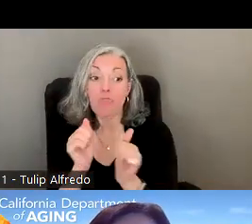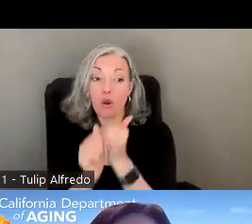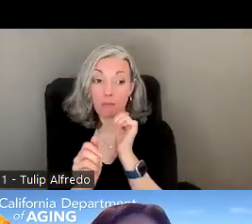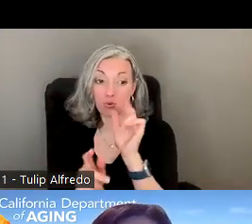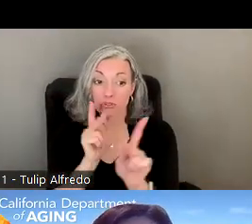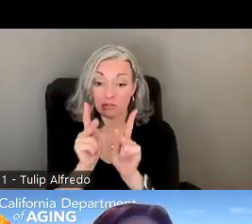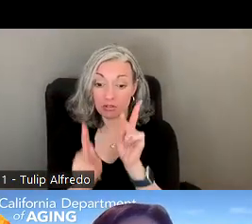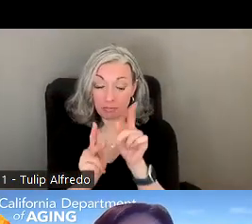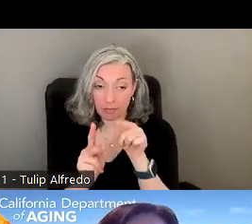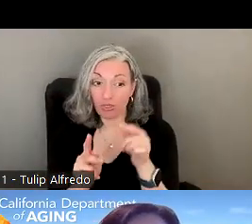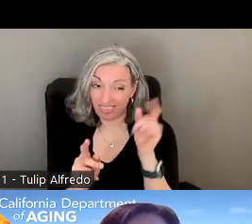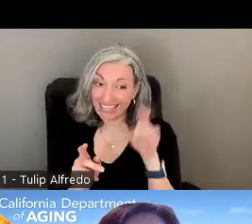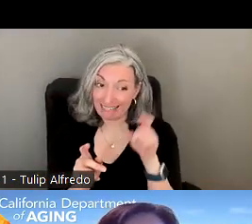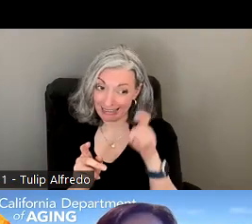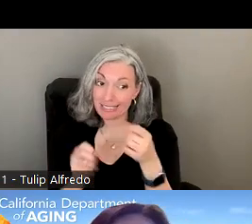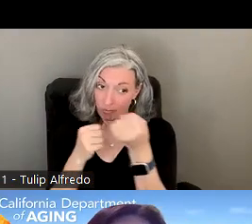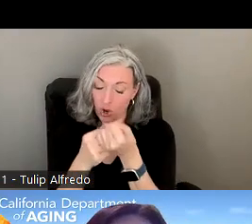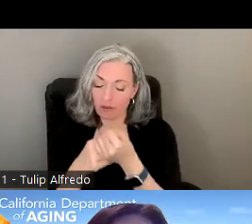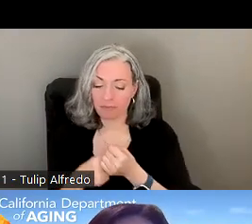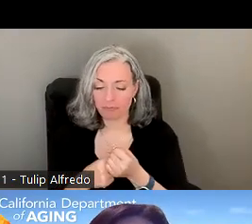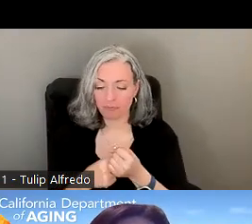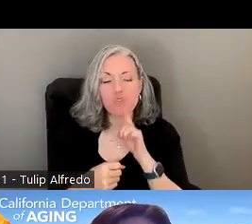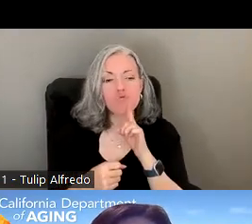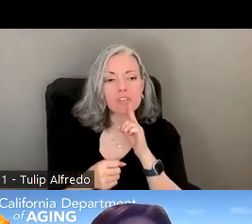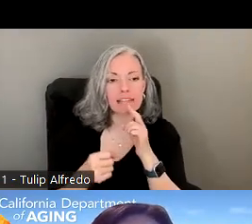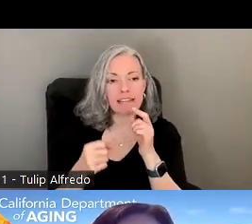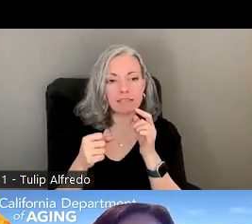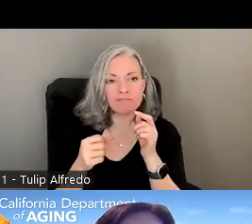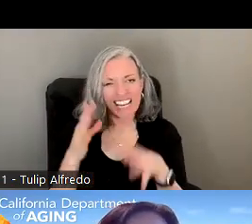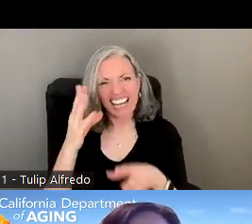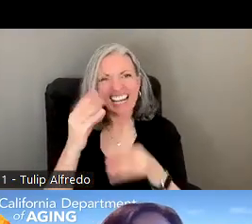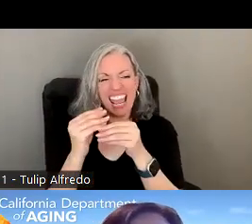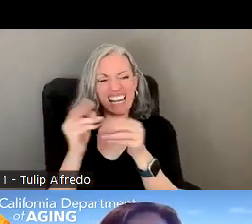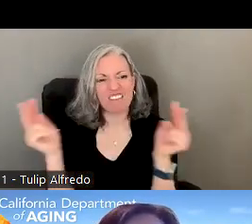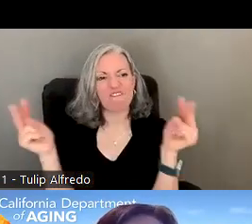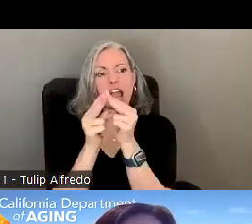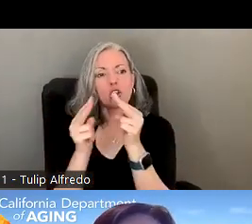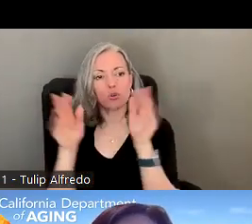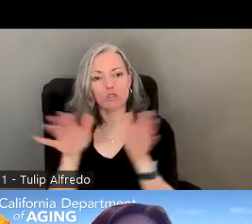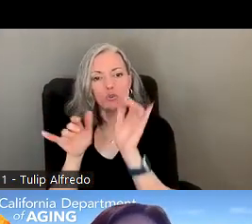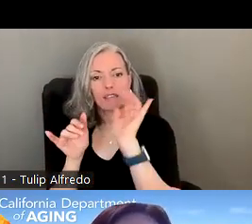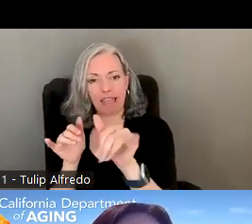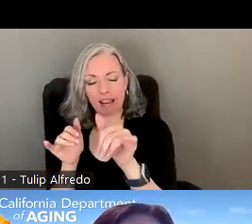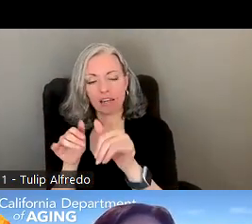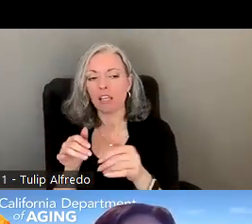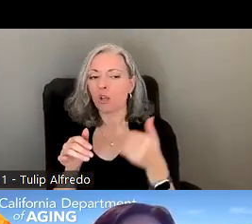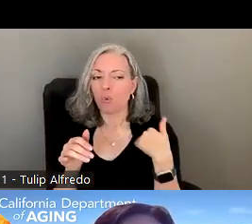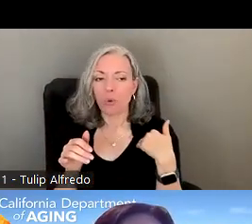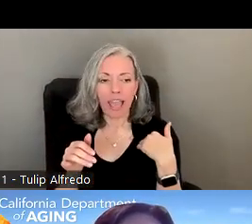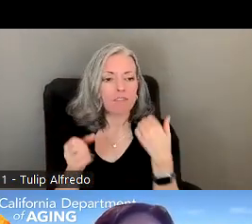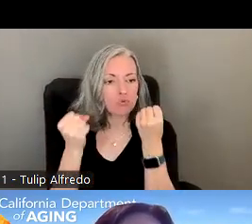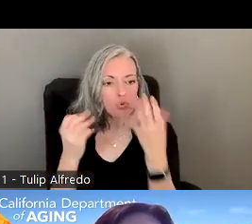serve. And so there's tremendous added value in doing so. And with the number of priorities that we